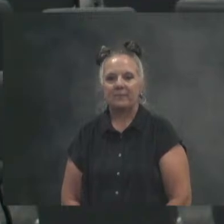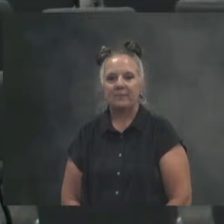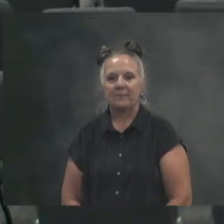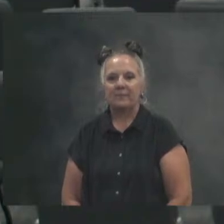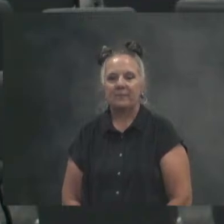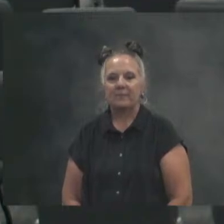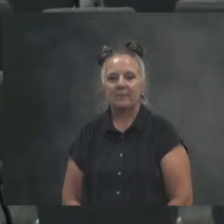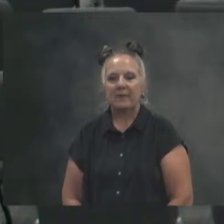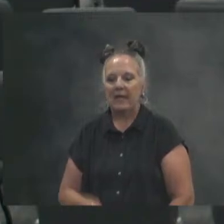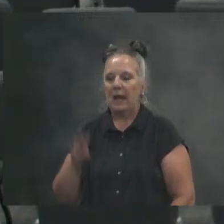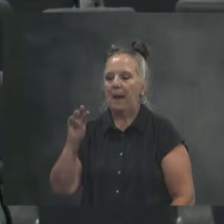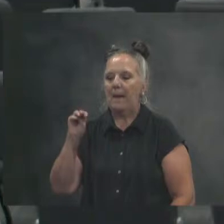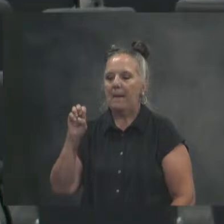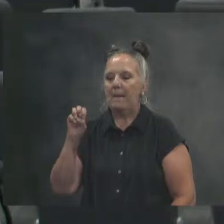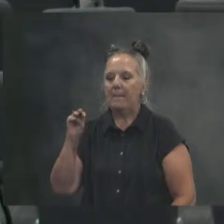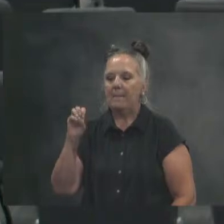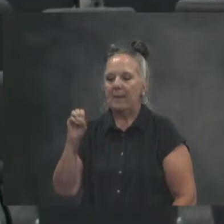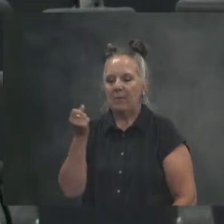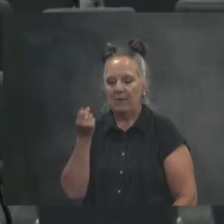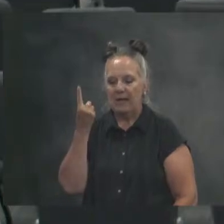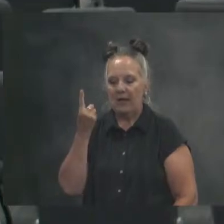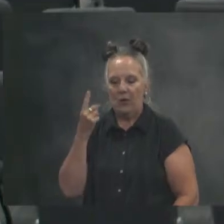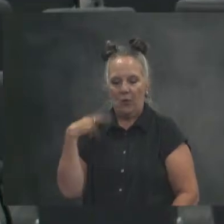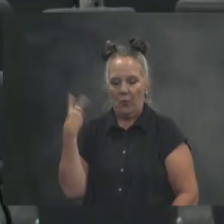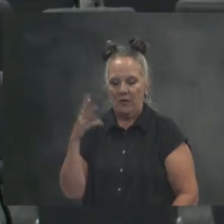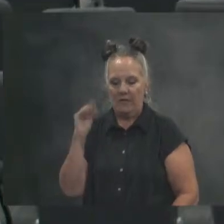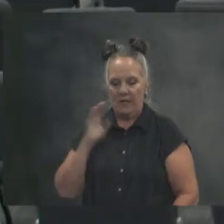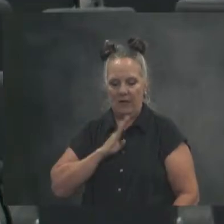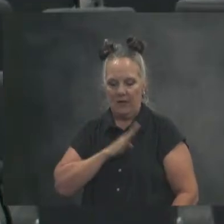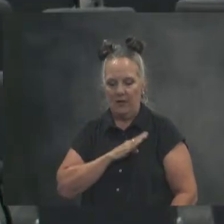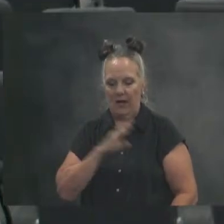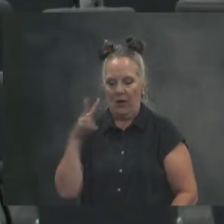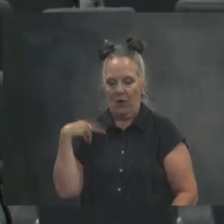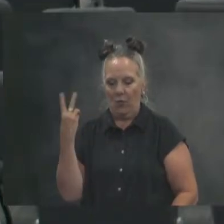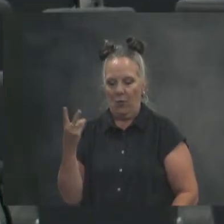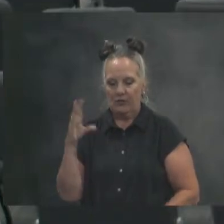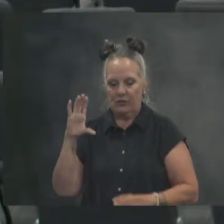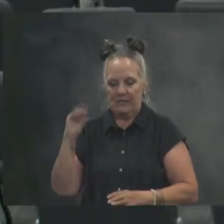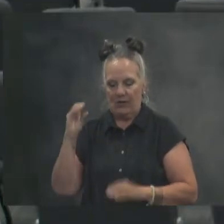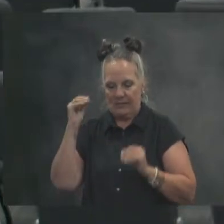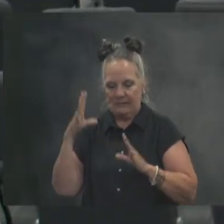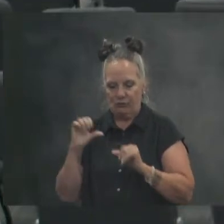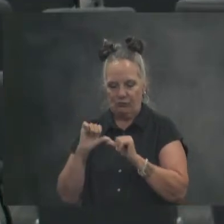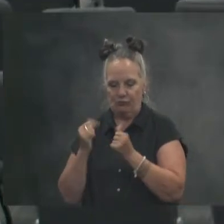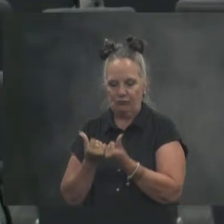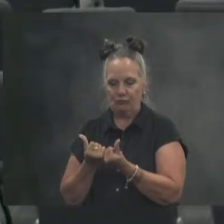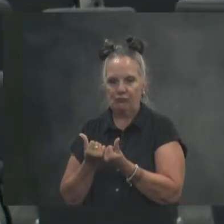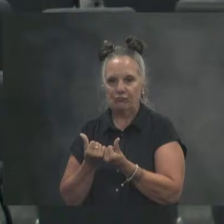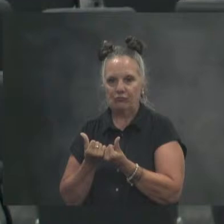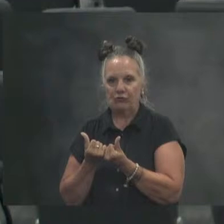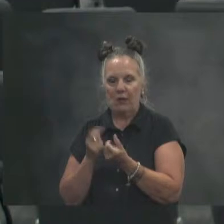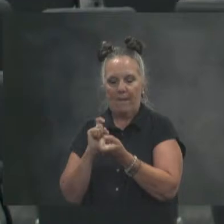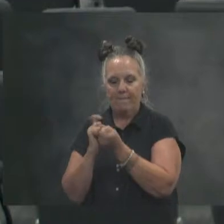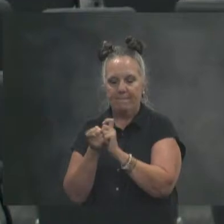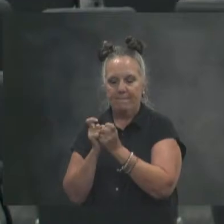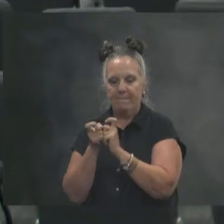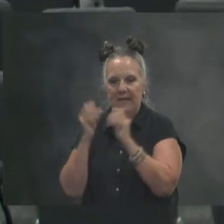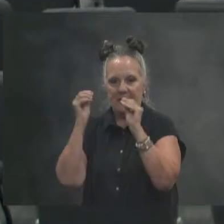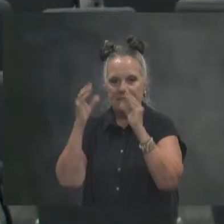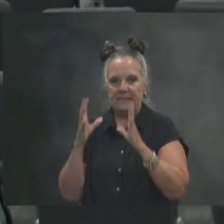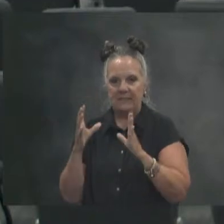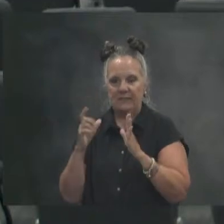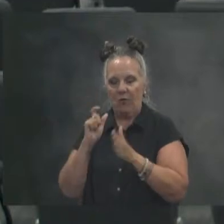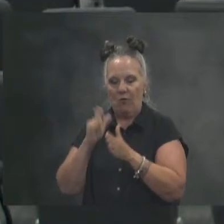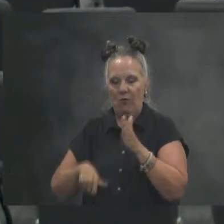is a memo of understanding between the Washington County Board of Education and the Washington County Teachers Association regarding a modification of Teacher